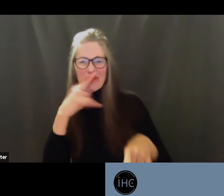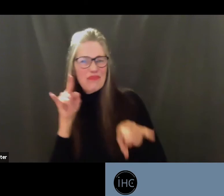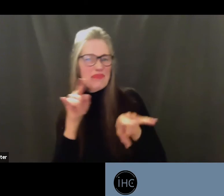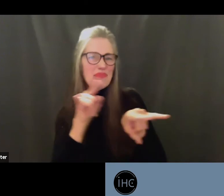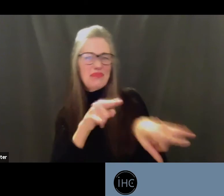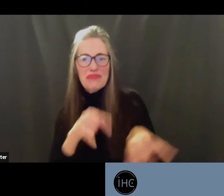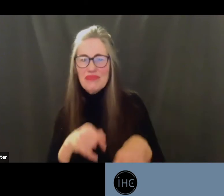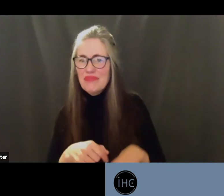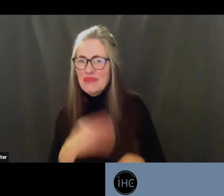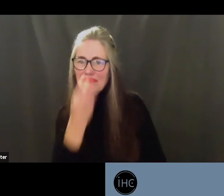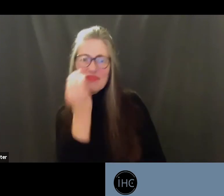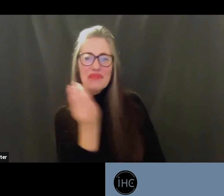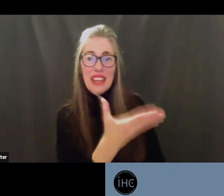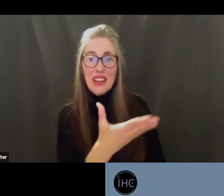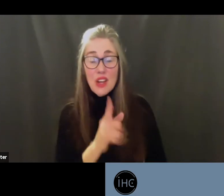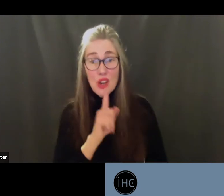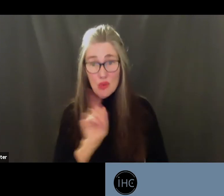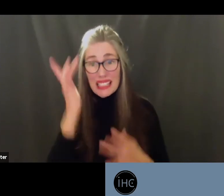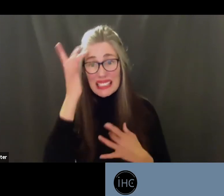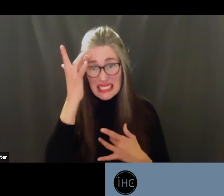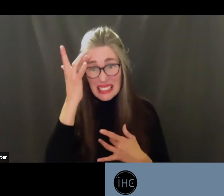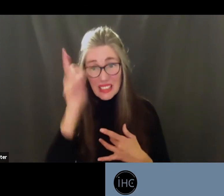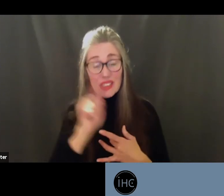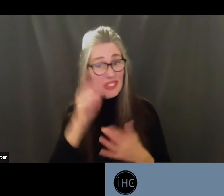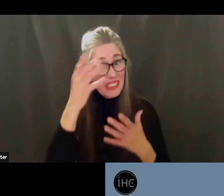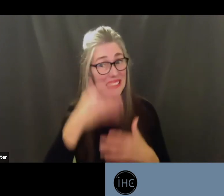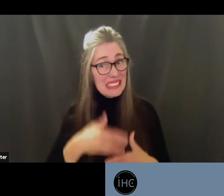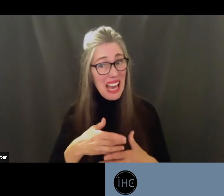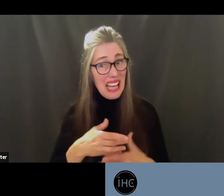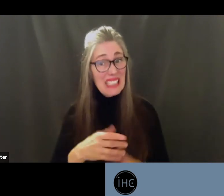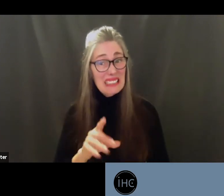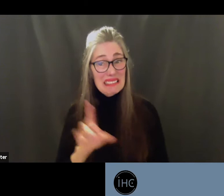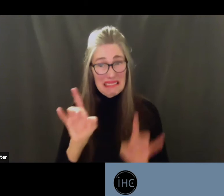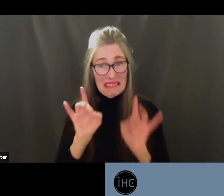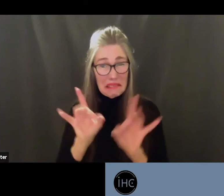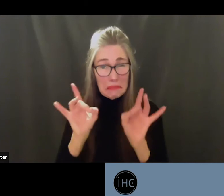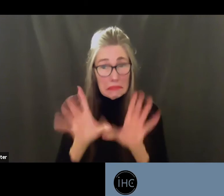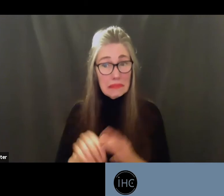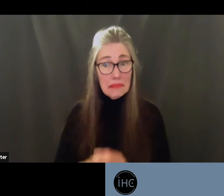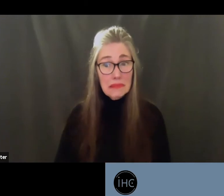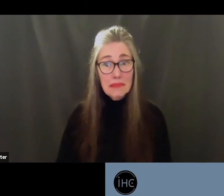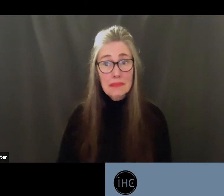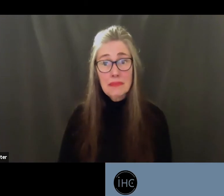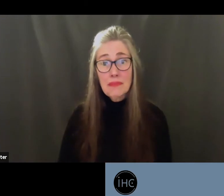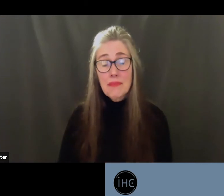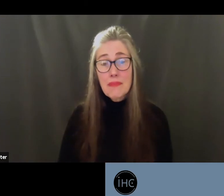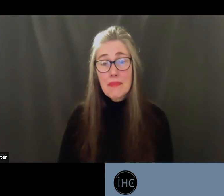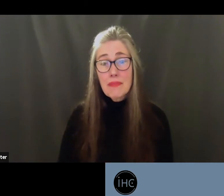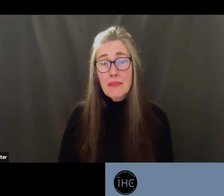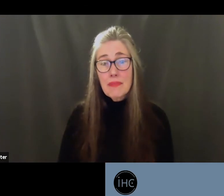sick. It's very sad, but that's what's been going on. All